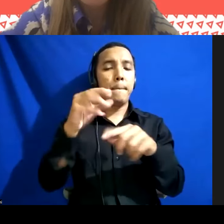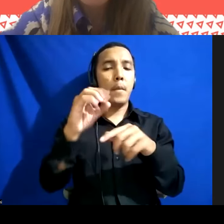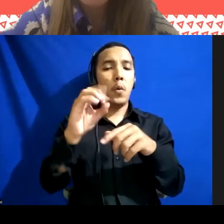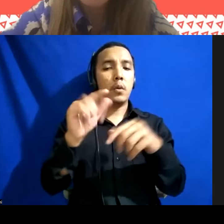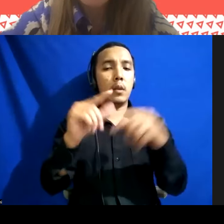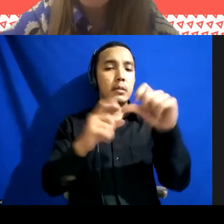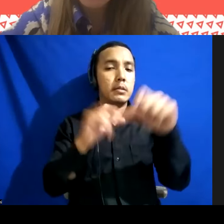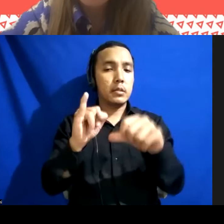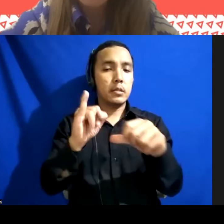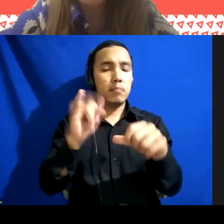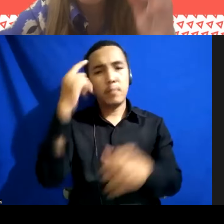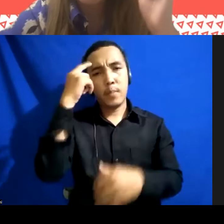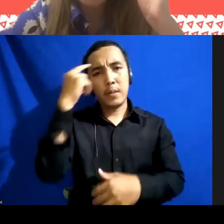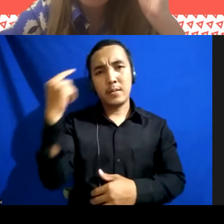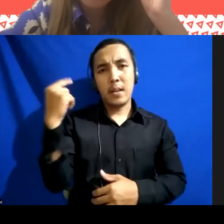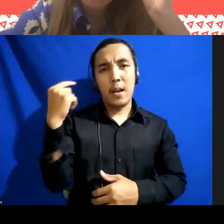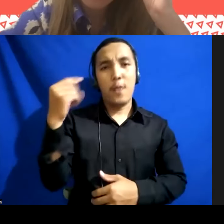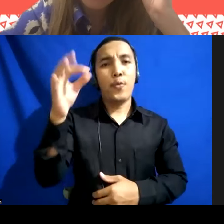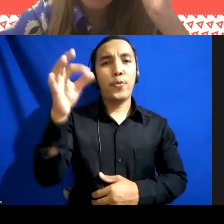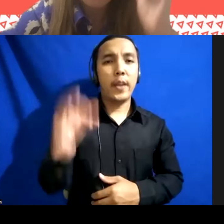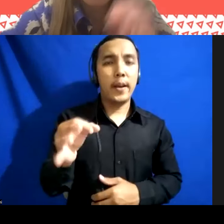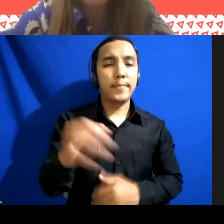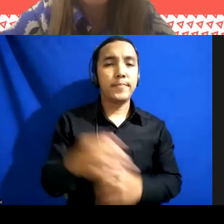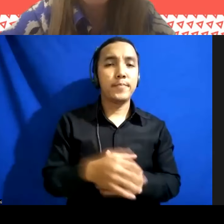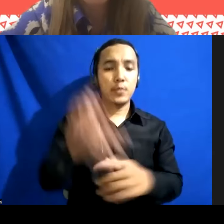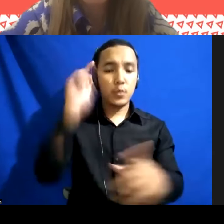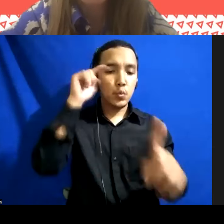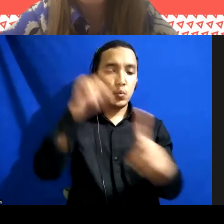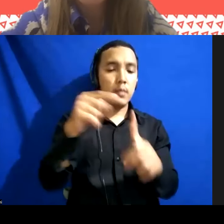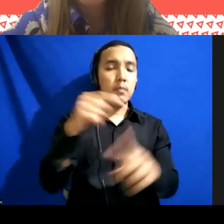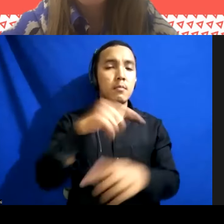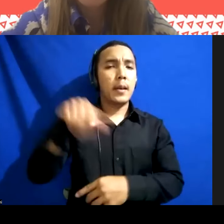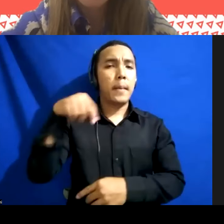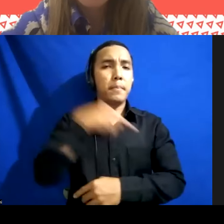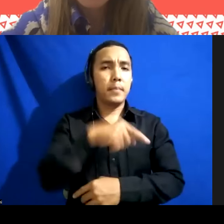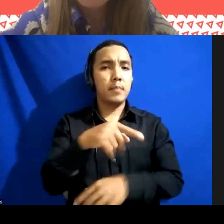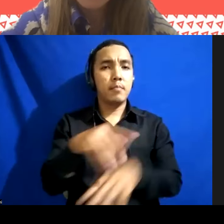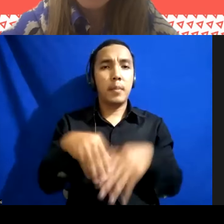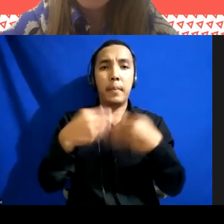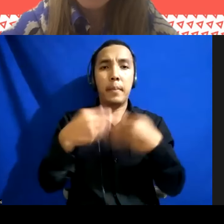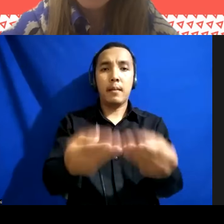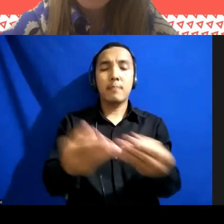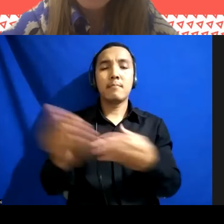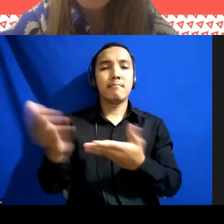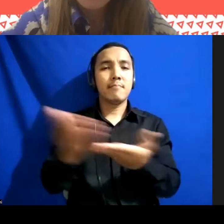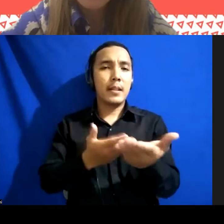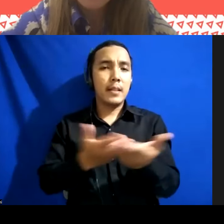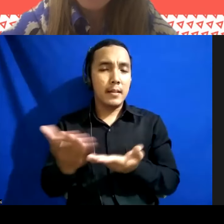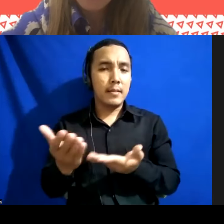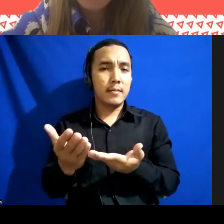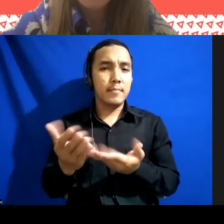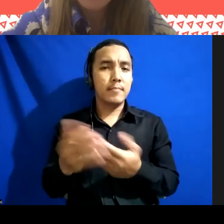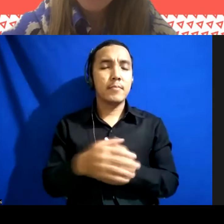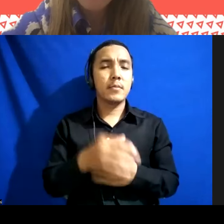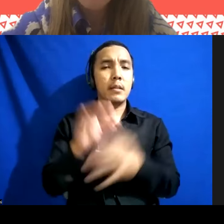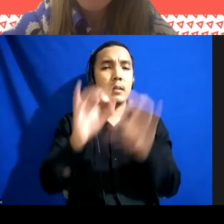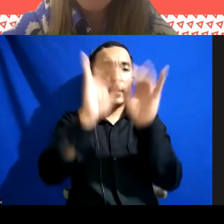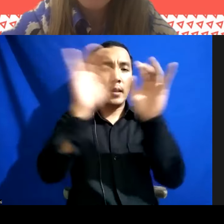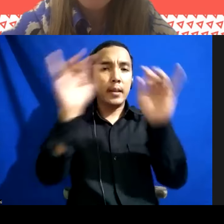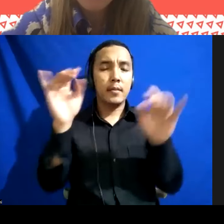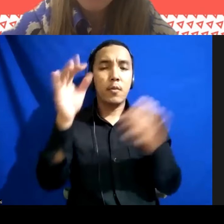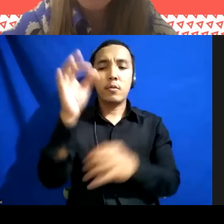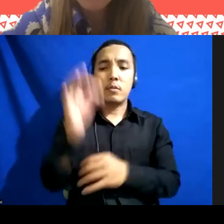government of Solo. So our purpose is to bridge the needs of our colleagues with disabilities in the city of Surakarta. Now,